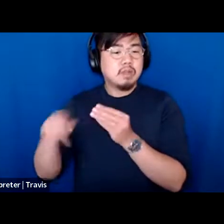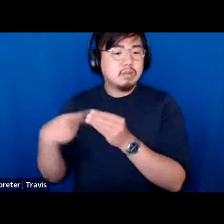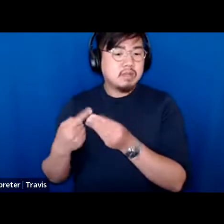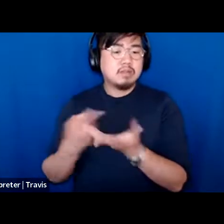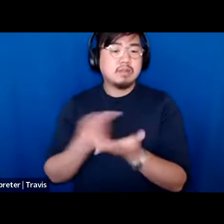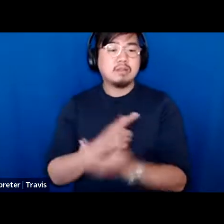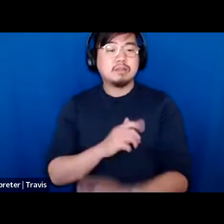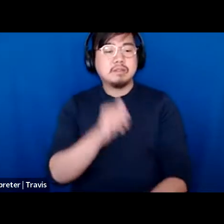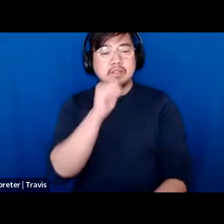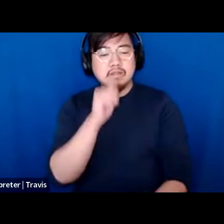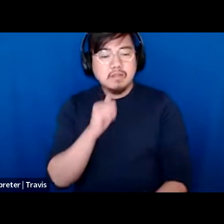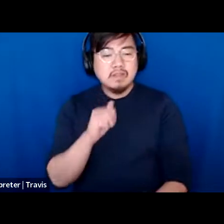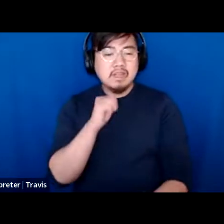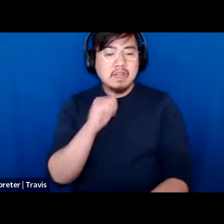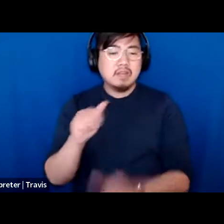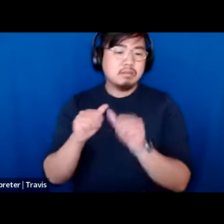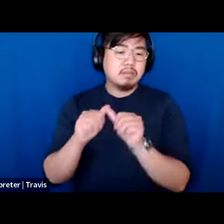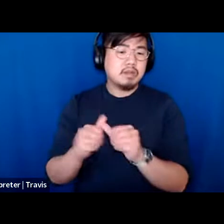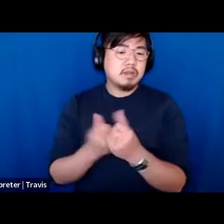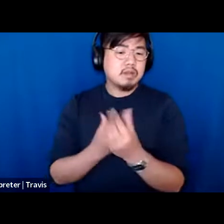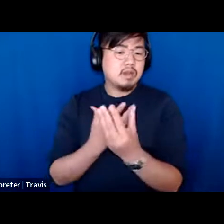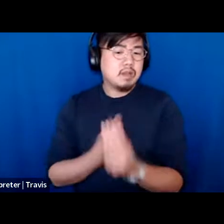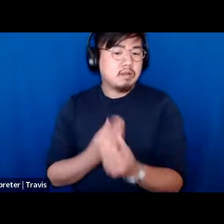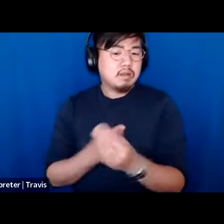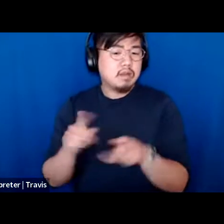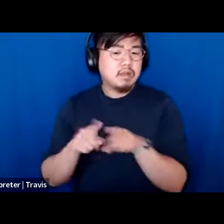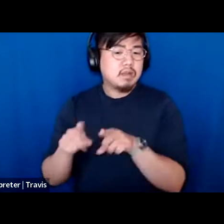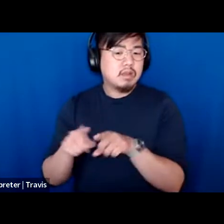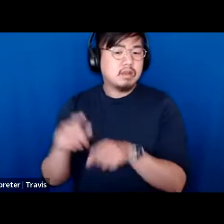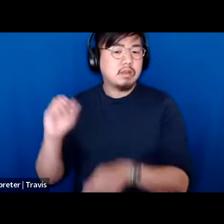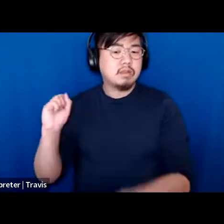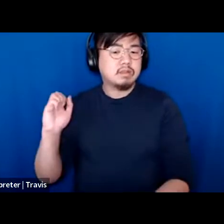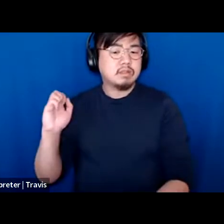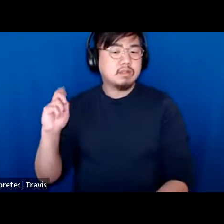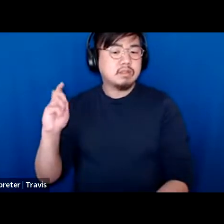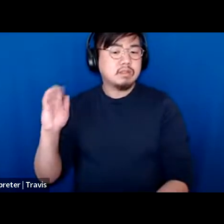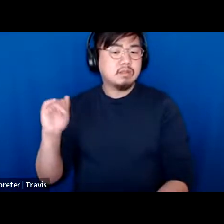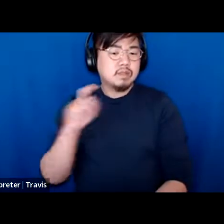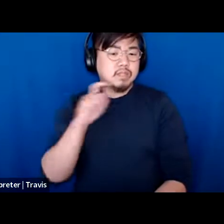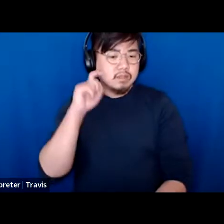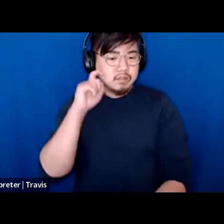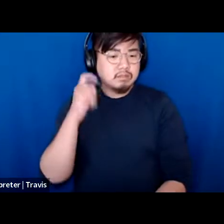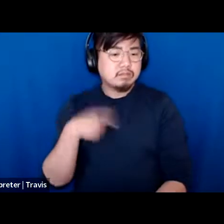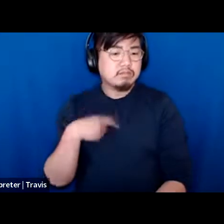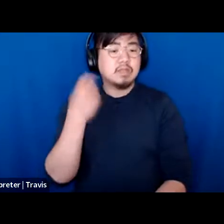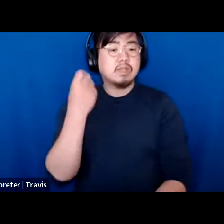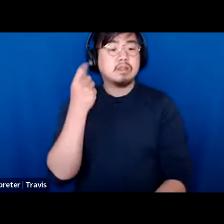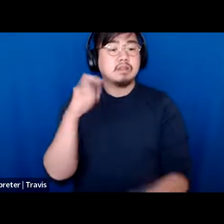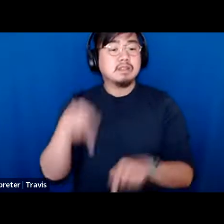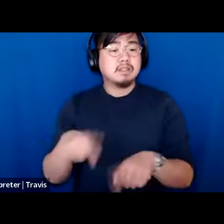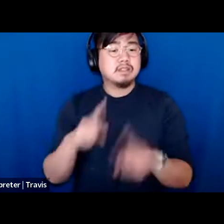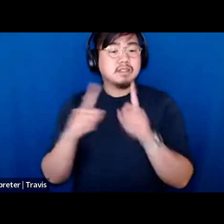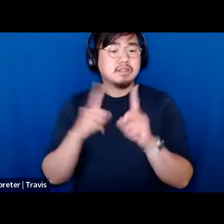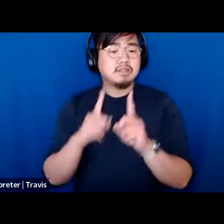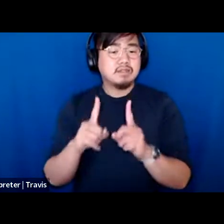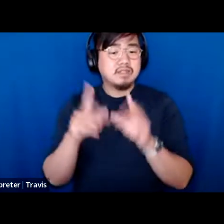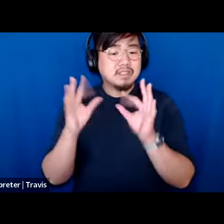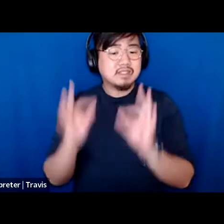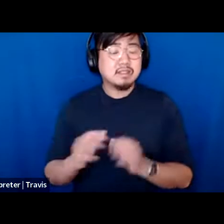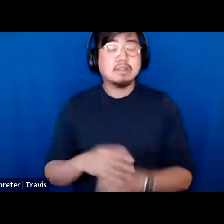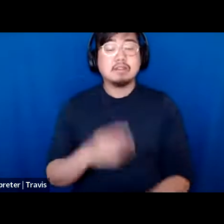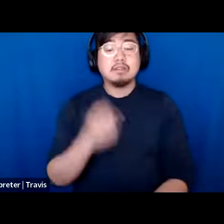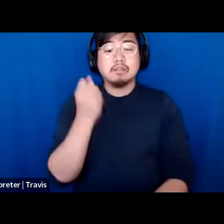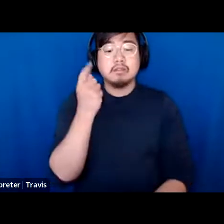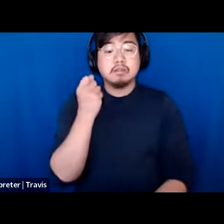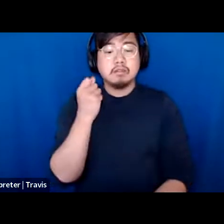engaging conversation for sure. So in the interest of time, instead of reading the bio for each speaker, I will put a link that includes